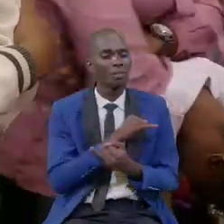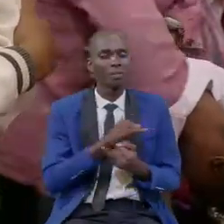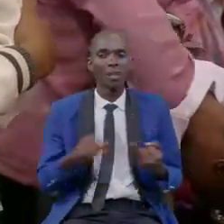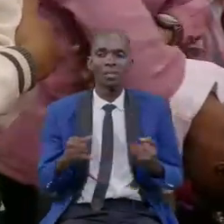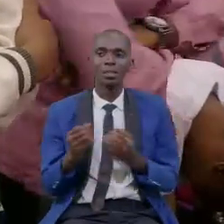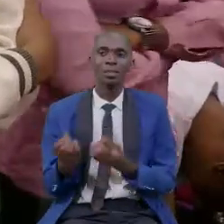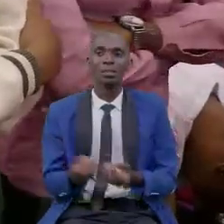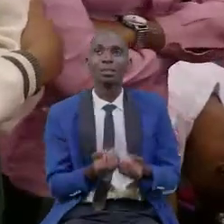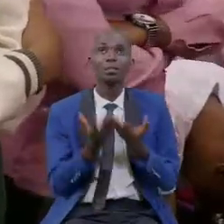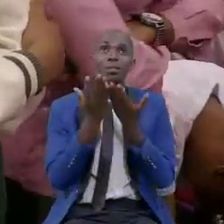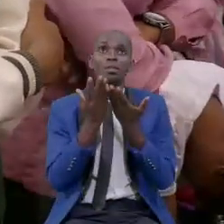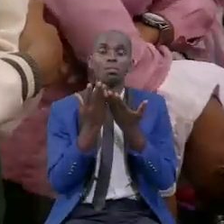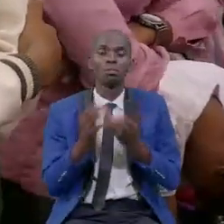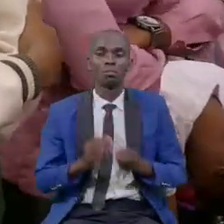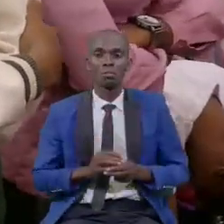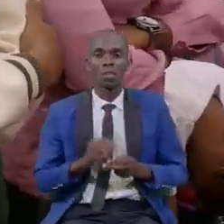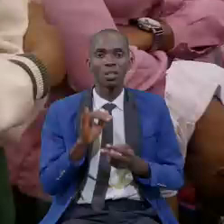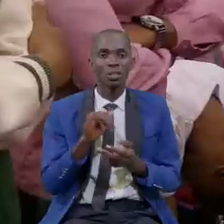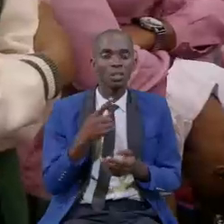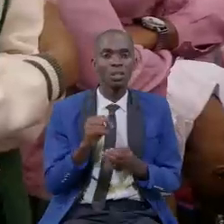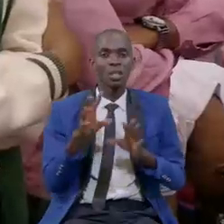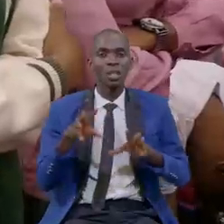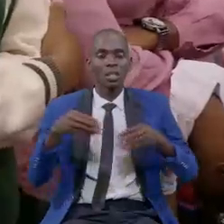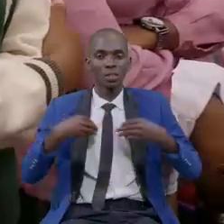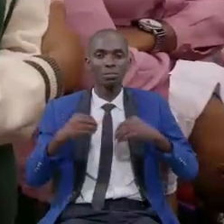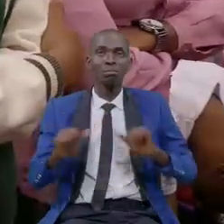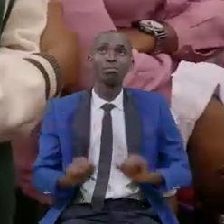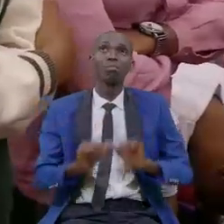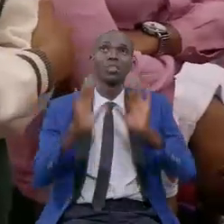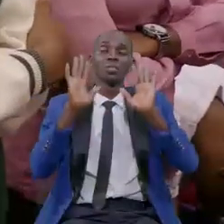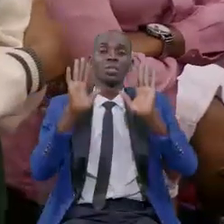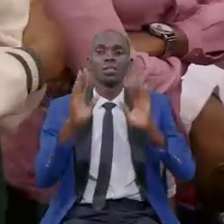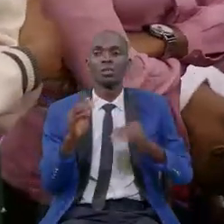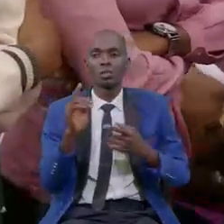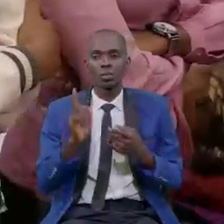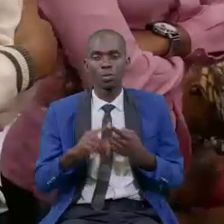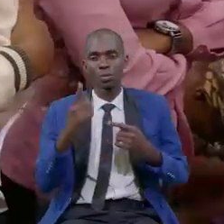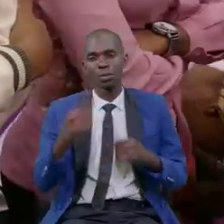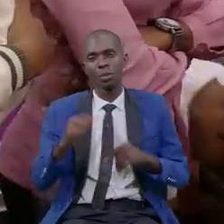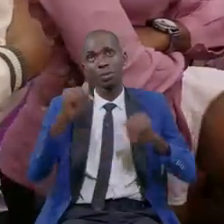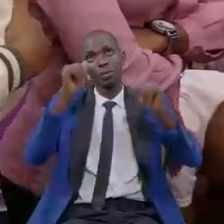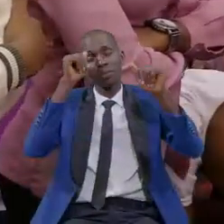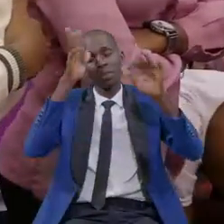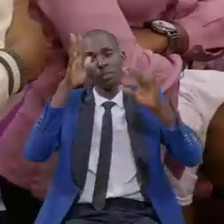sacrifice, the acceptable sacrifice unto the Father.